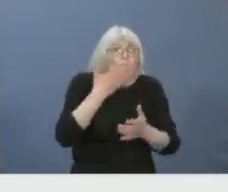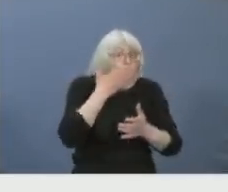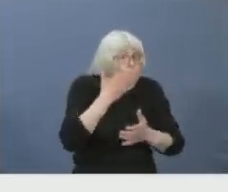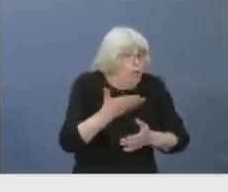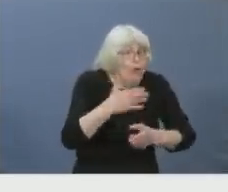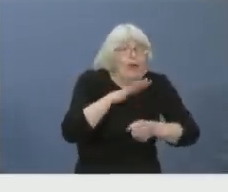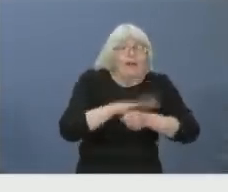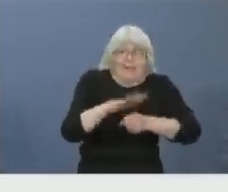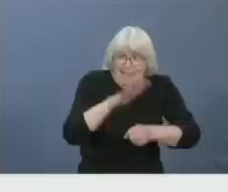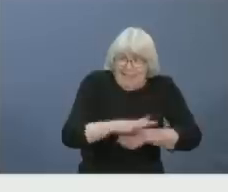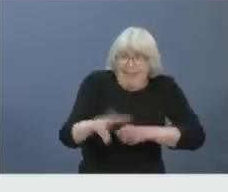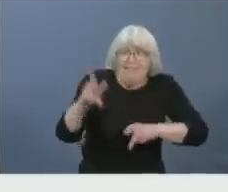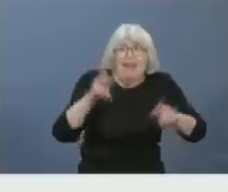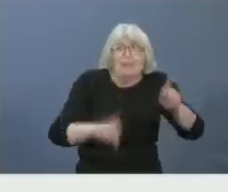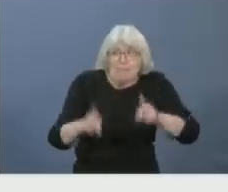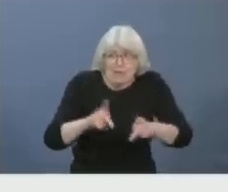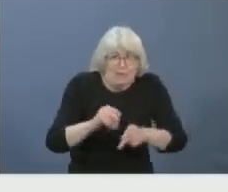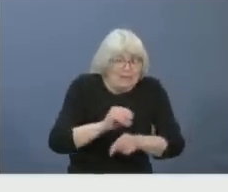deal with any